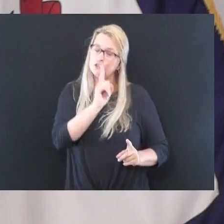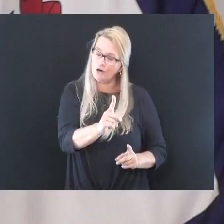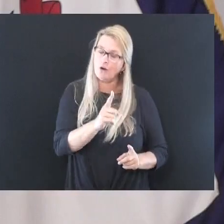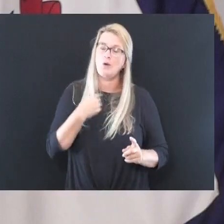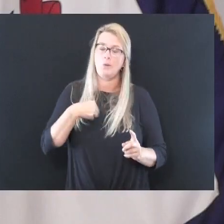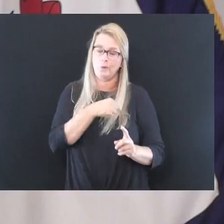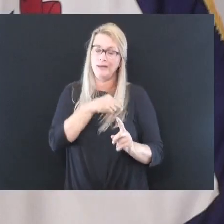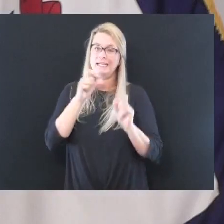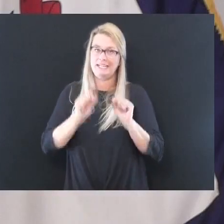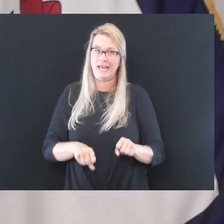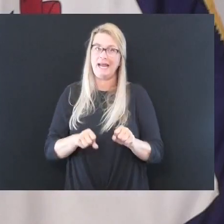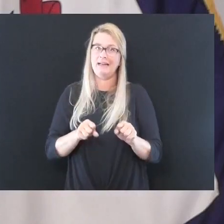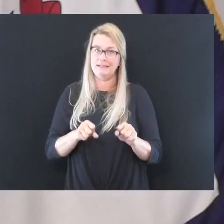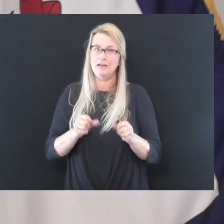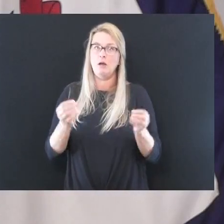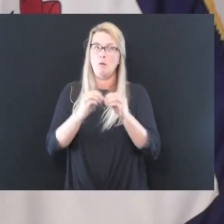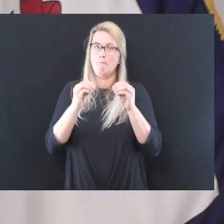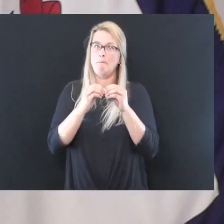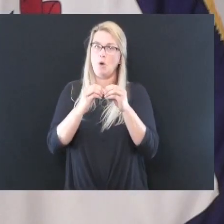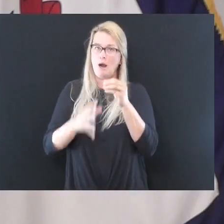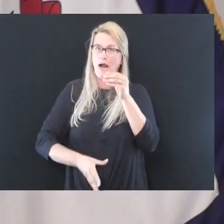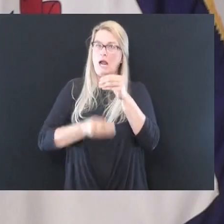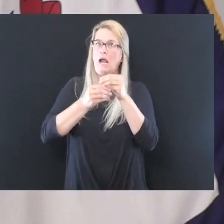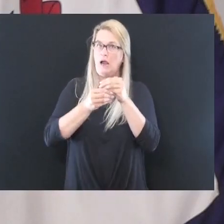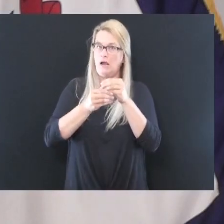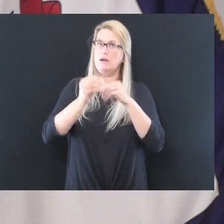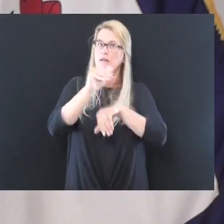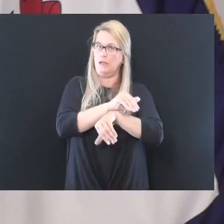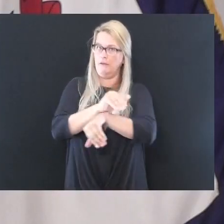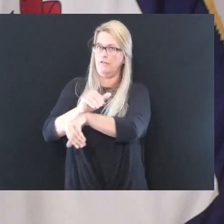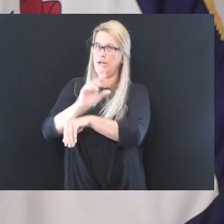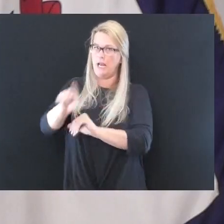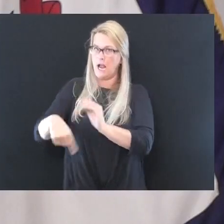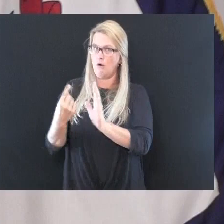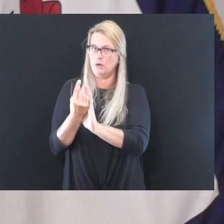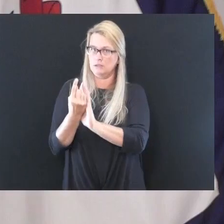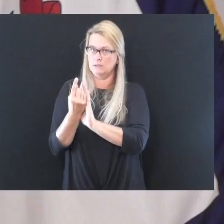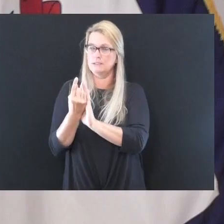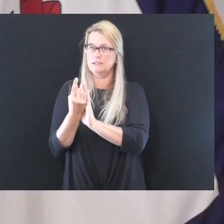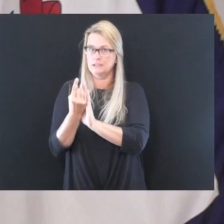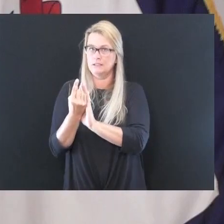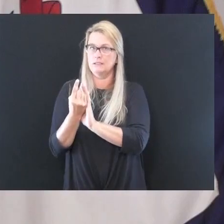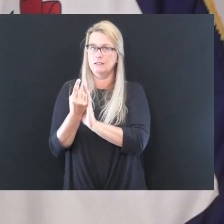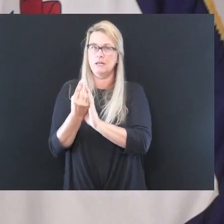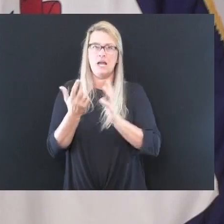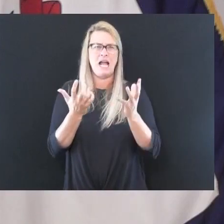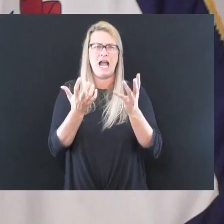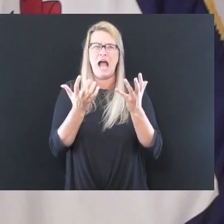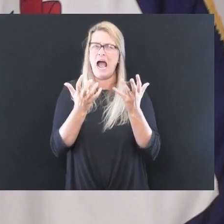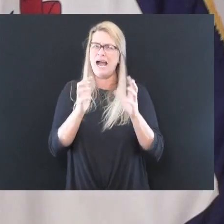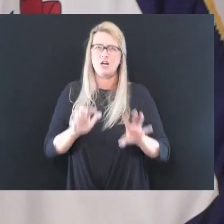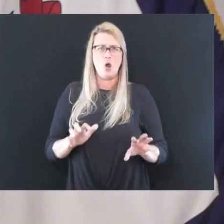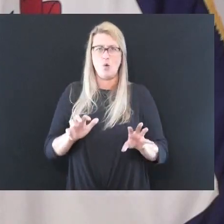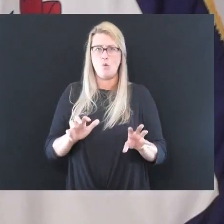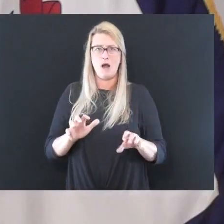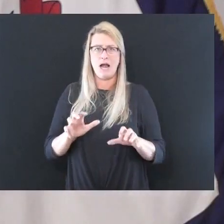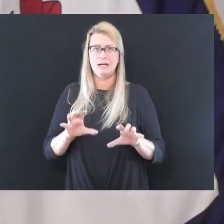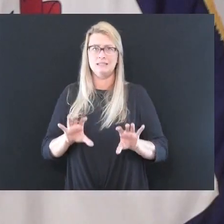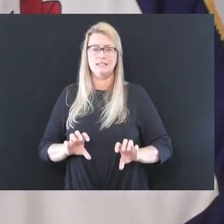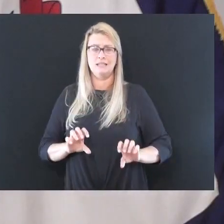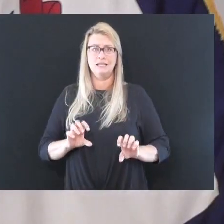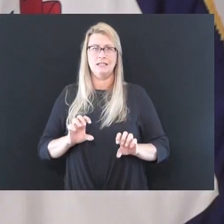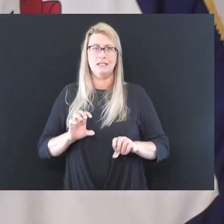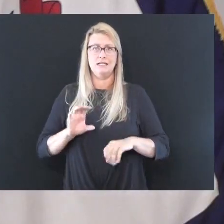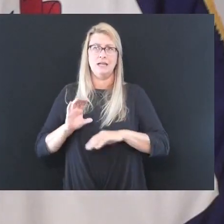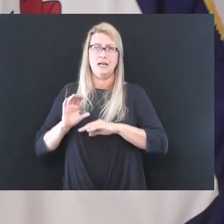point, and we need to, we absolutely, I would be all in to do that. It's just, I just don't want to put too much, on all